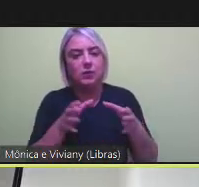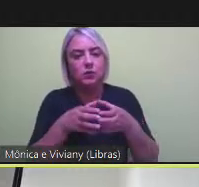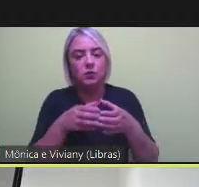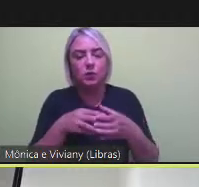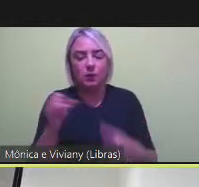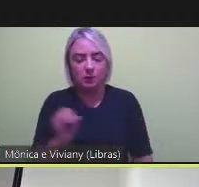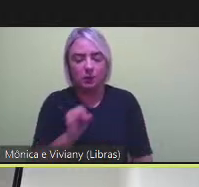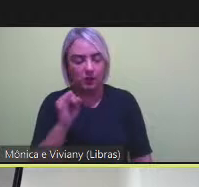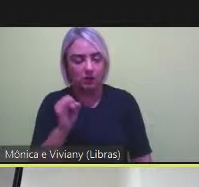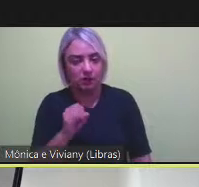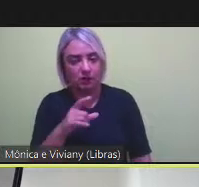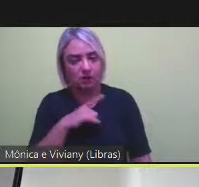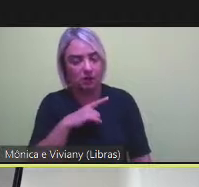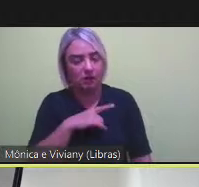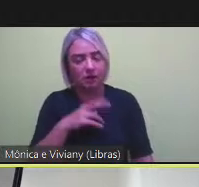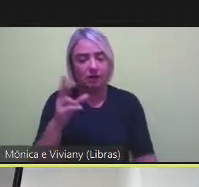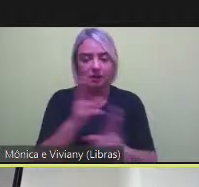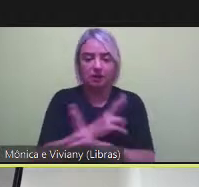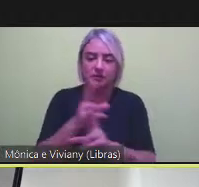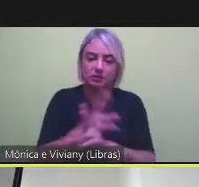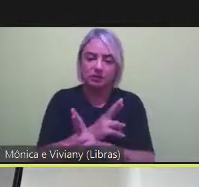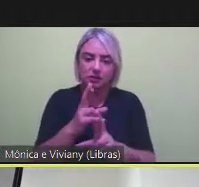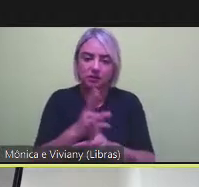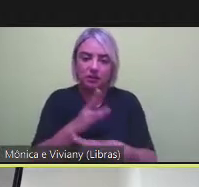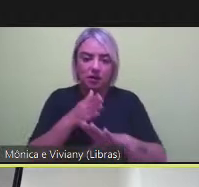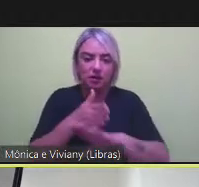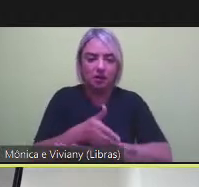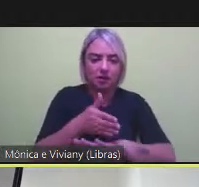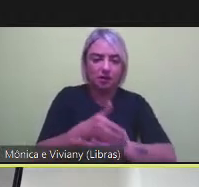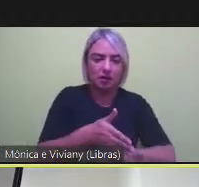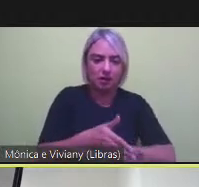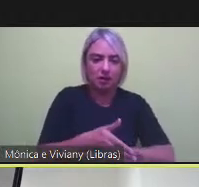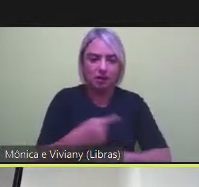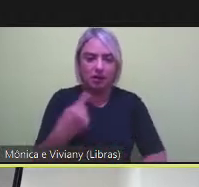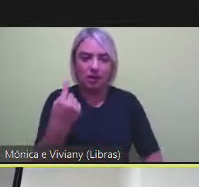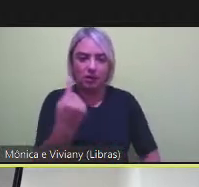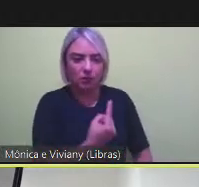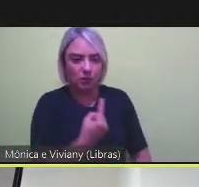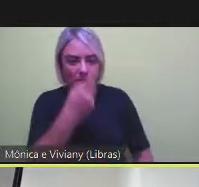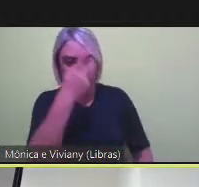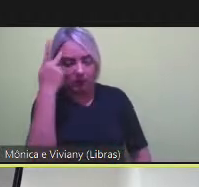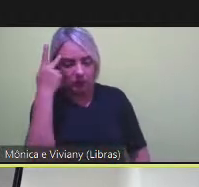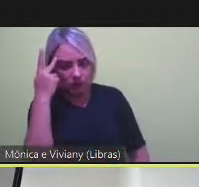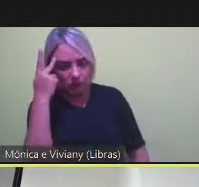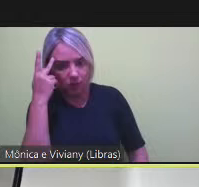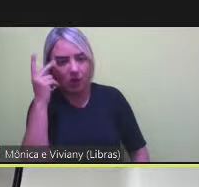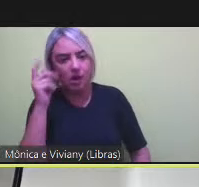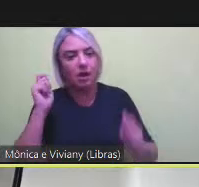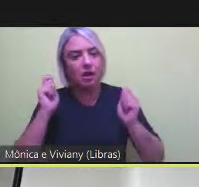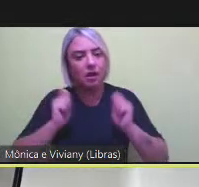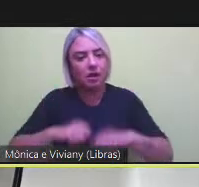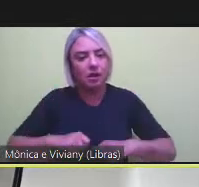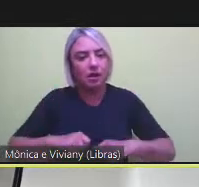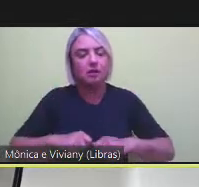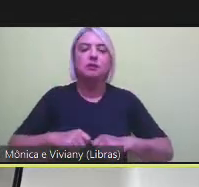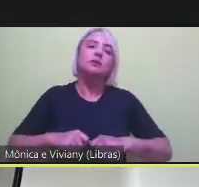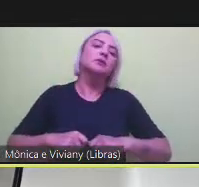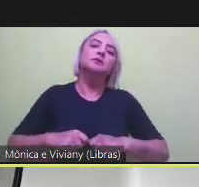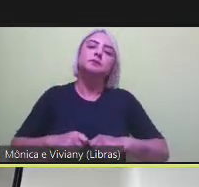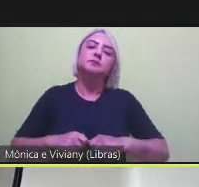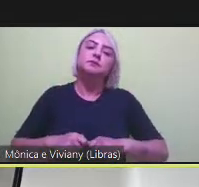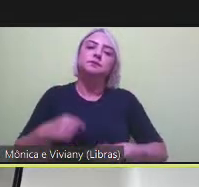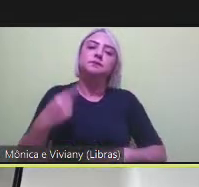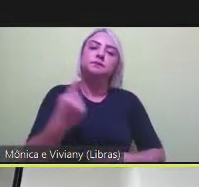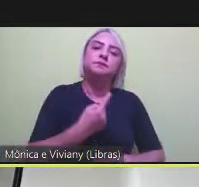very important, and one of them have to do at the intervention of the level